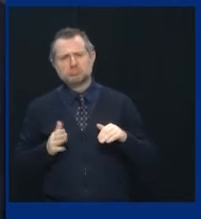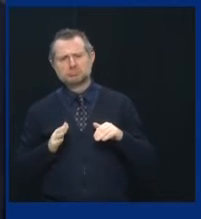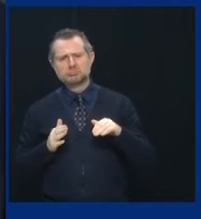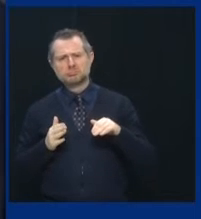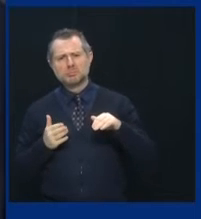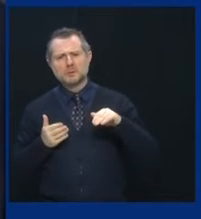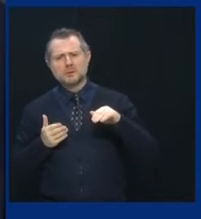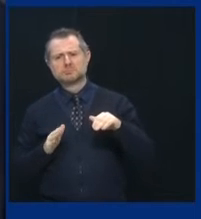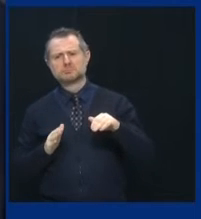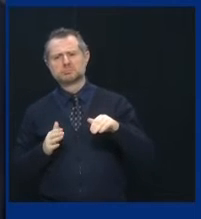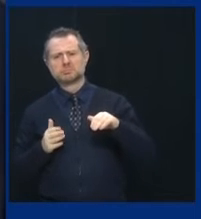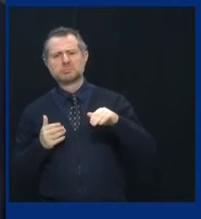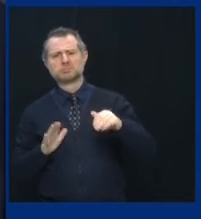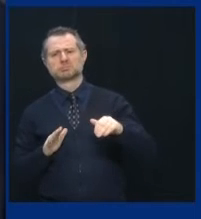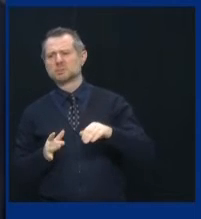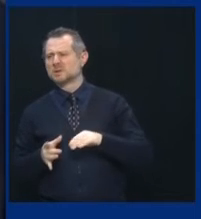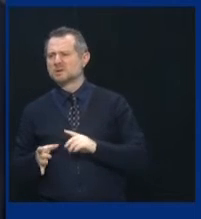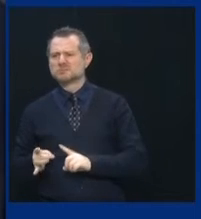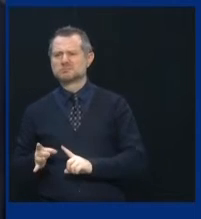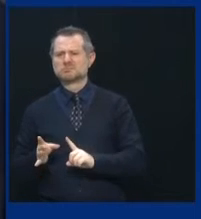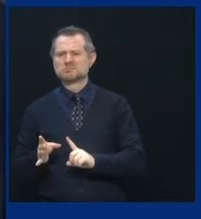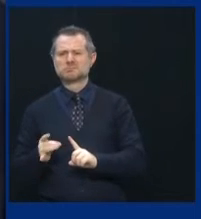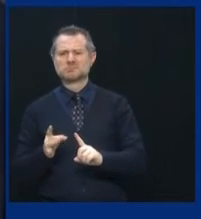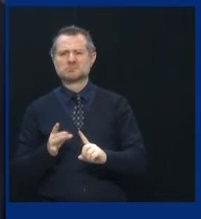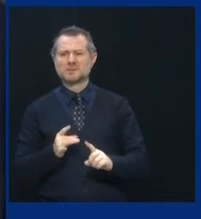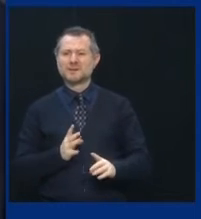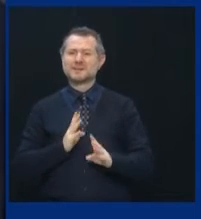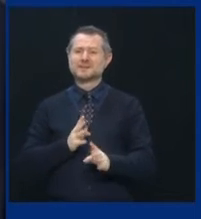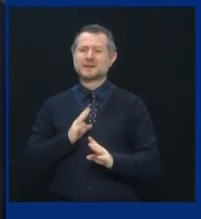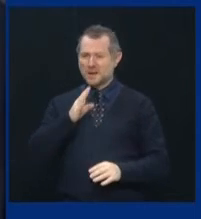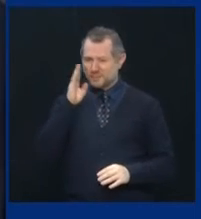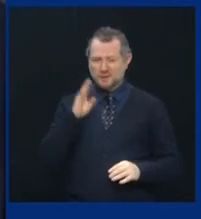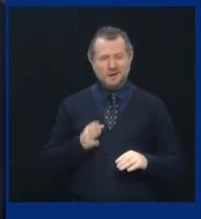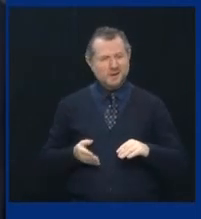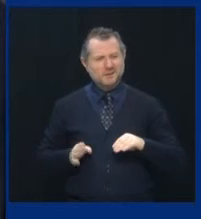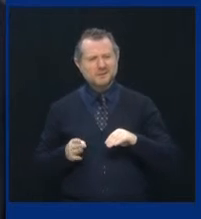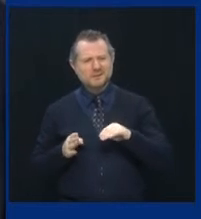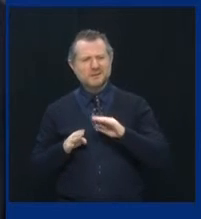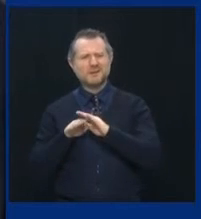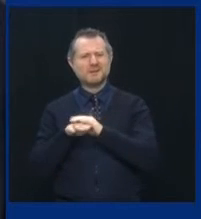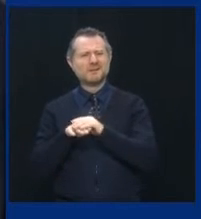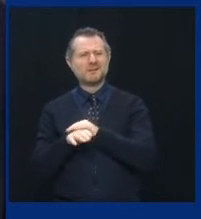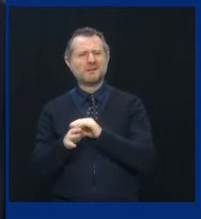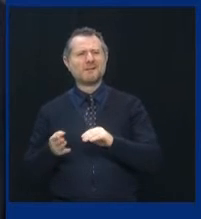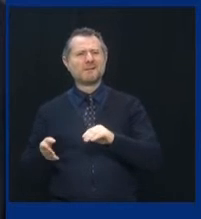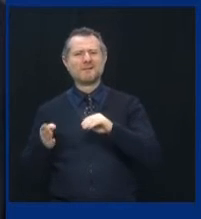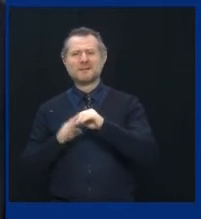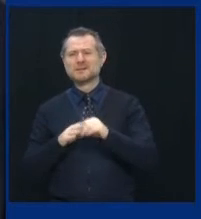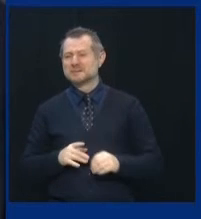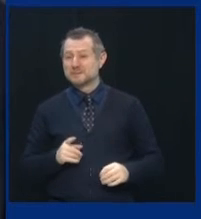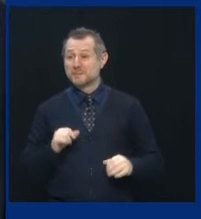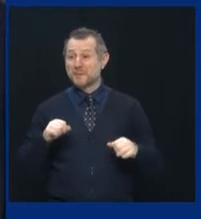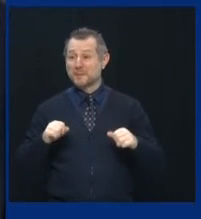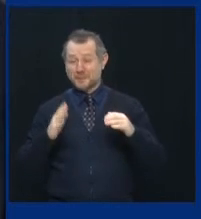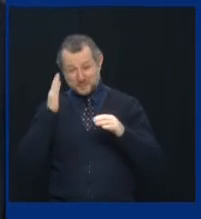rate go up. You see the hospitalization rate go up. You see the hospital capacity go